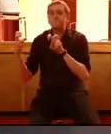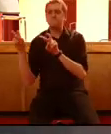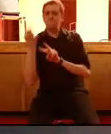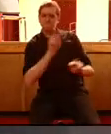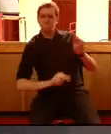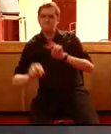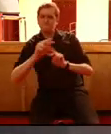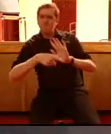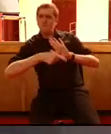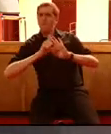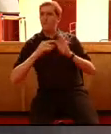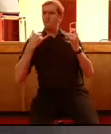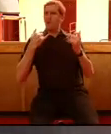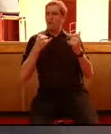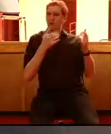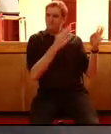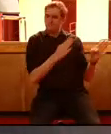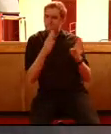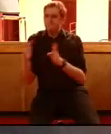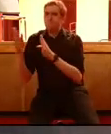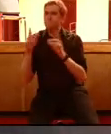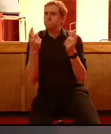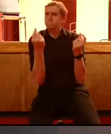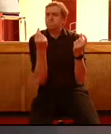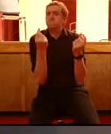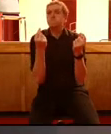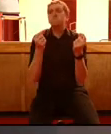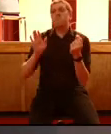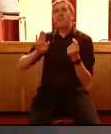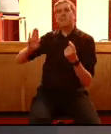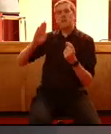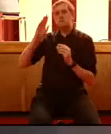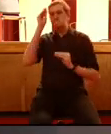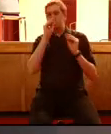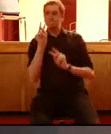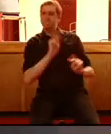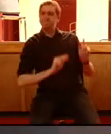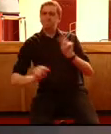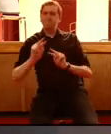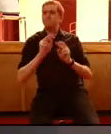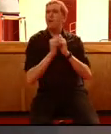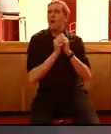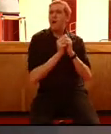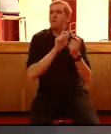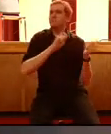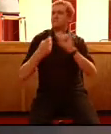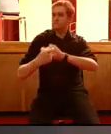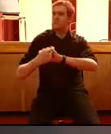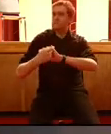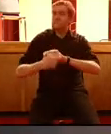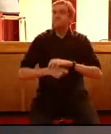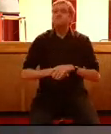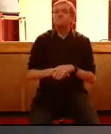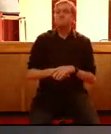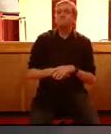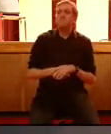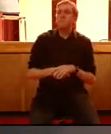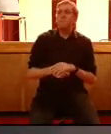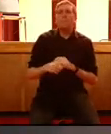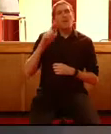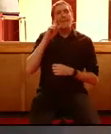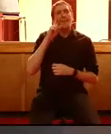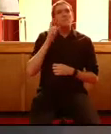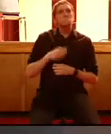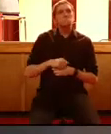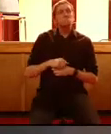now and see the changes that they feel could be made. I think that would, and